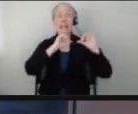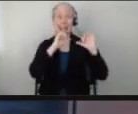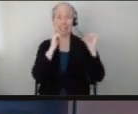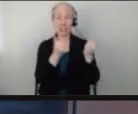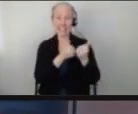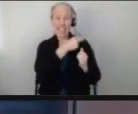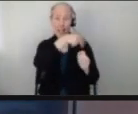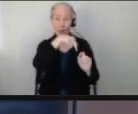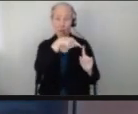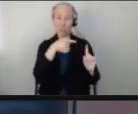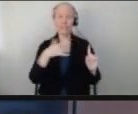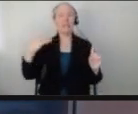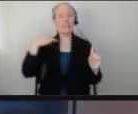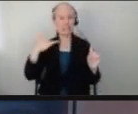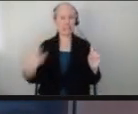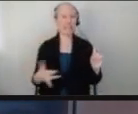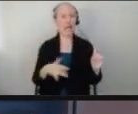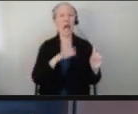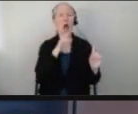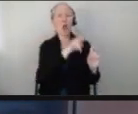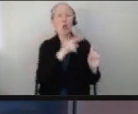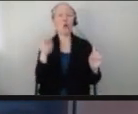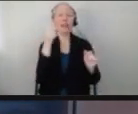best practices and learn from each other.